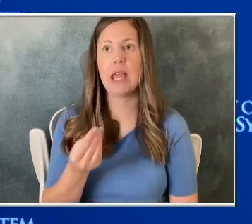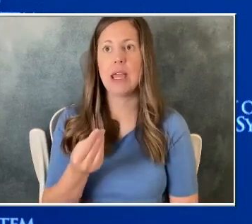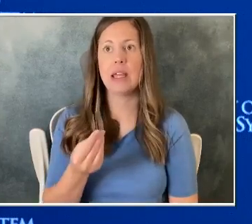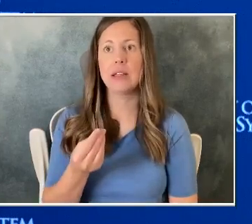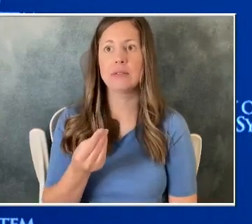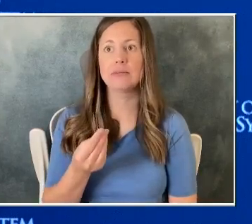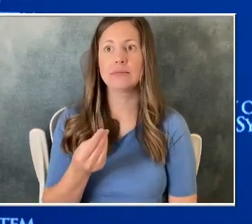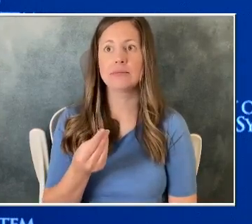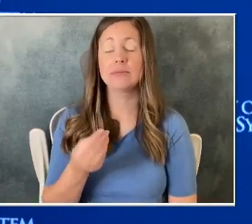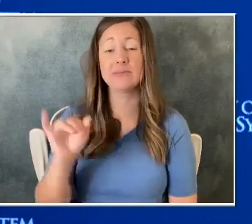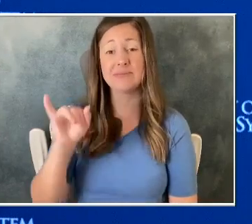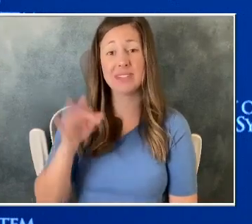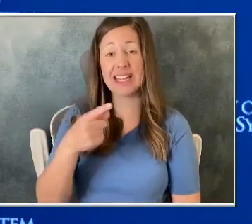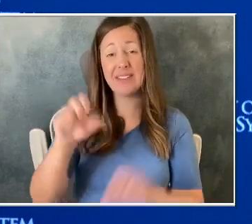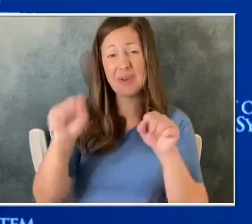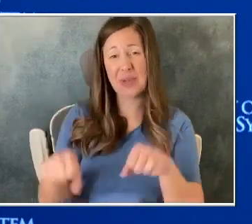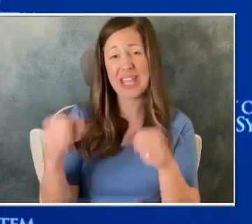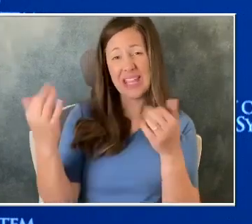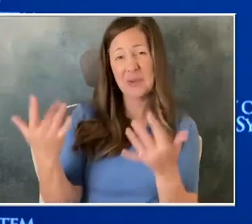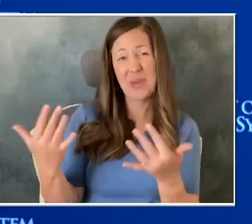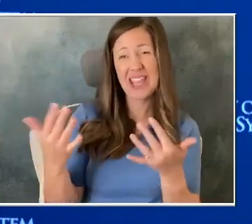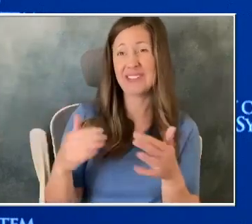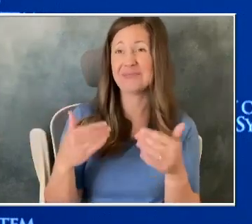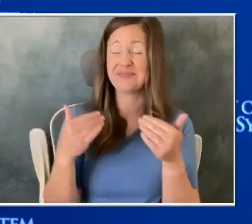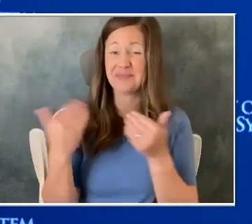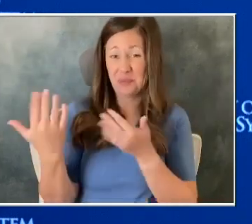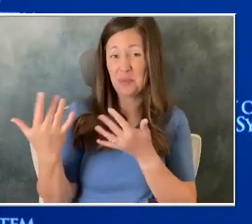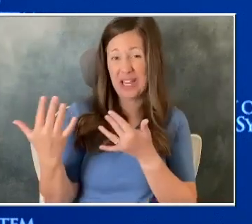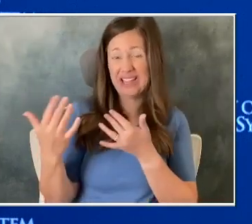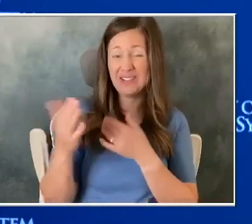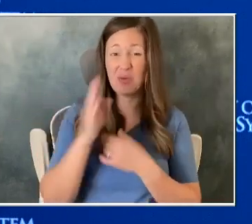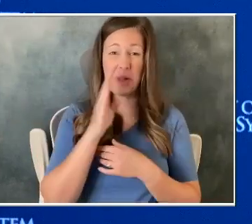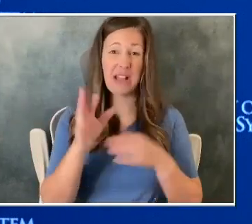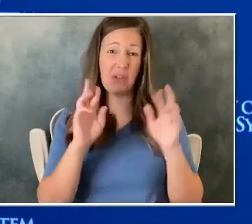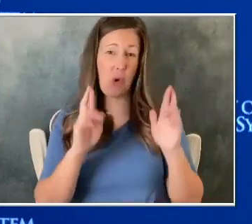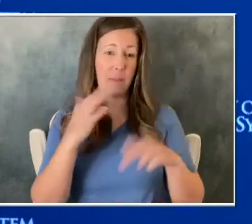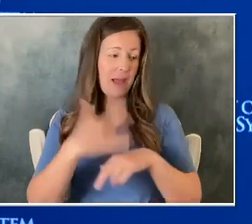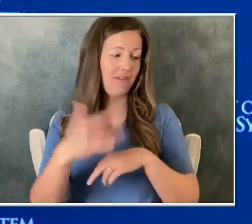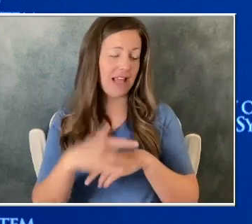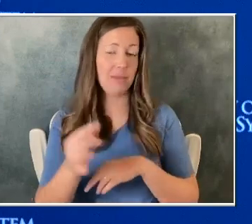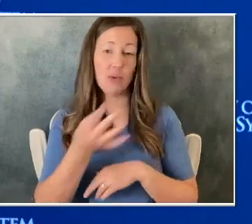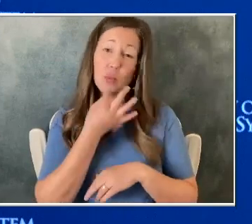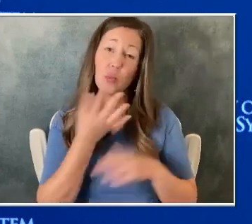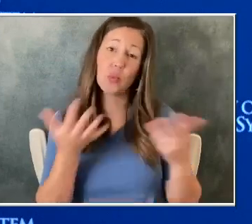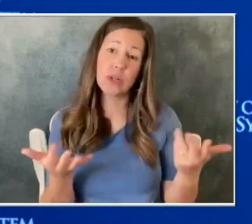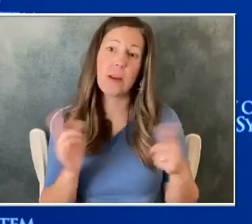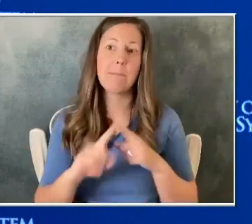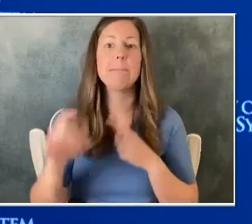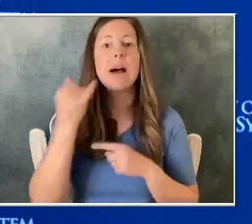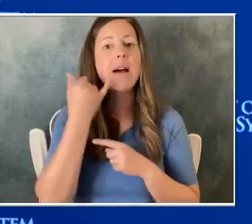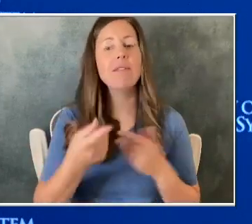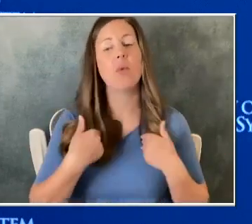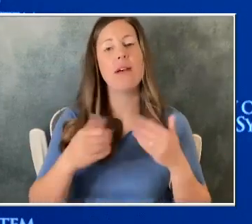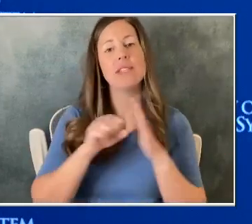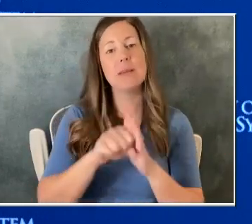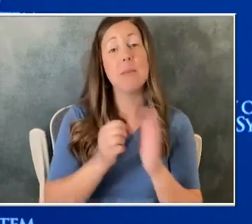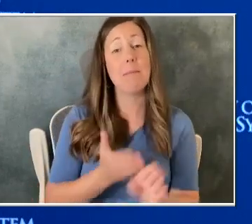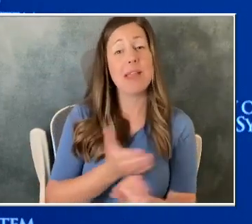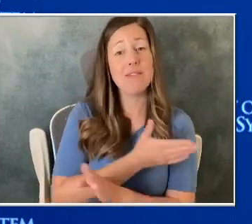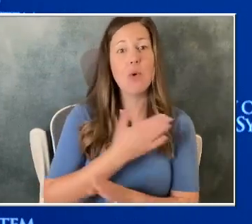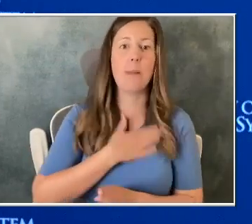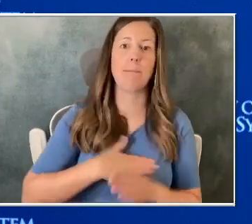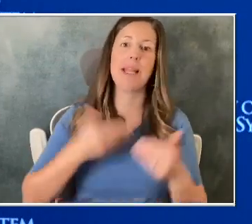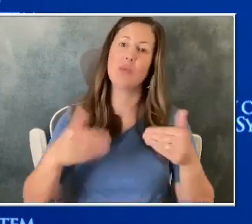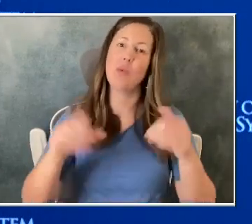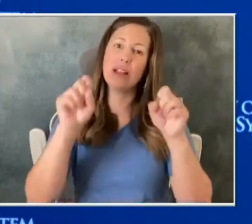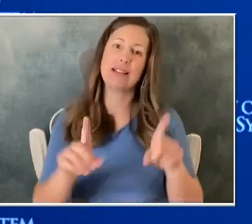If you can wait, I would wait because hopefully it'll be available soon. I agree with you, Steve. But if you have symptoms before that, please get tested early. And